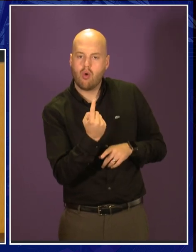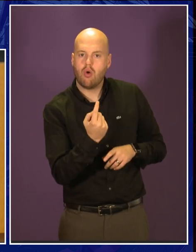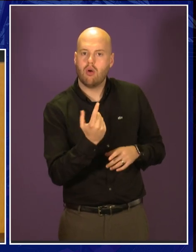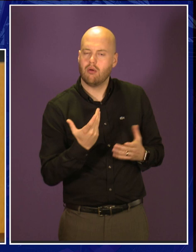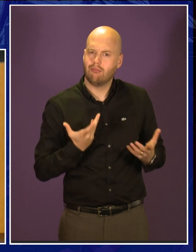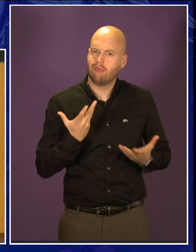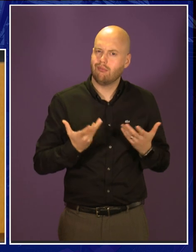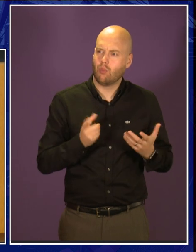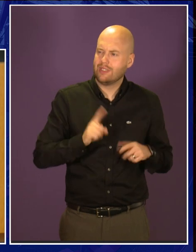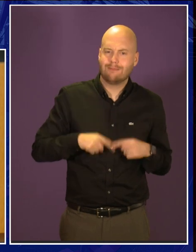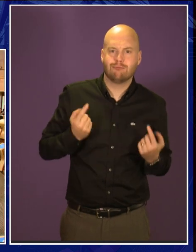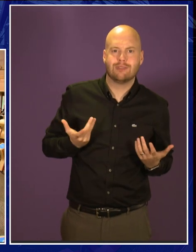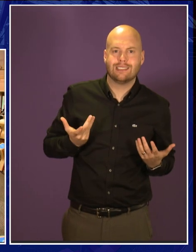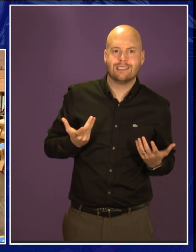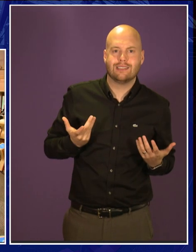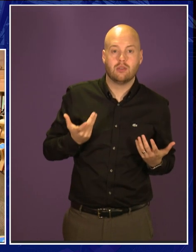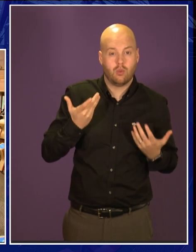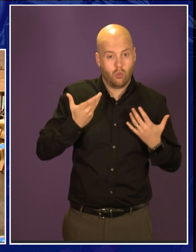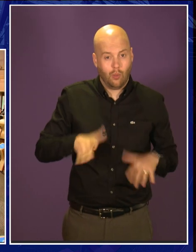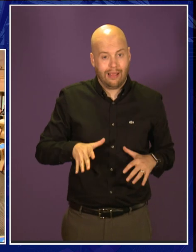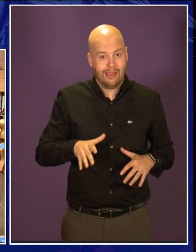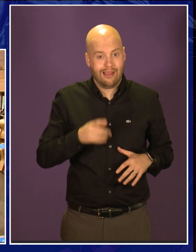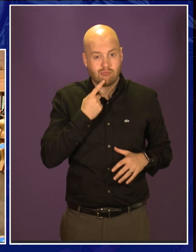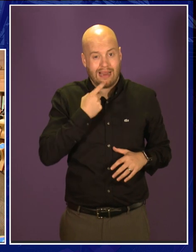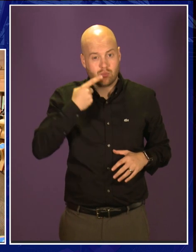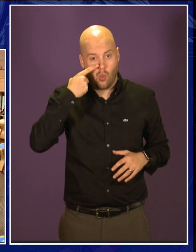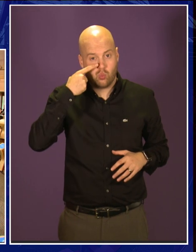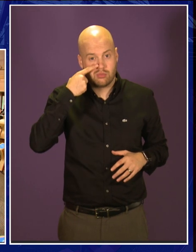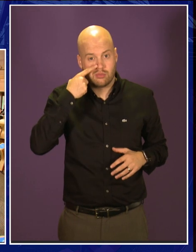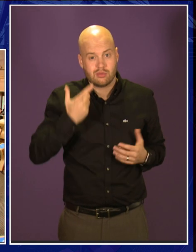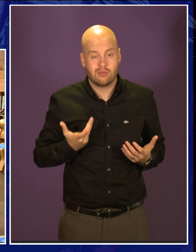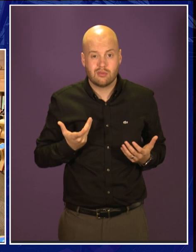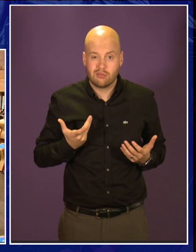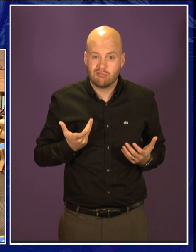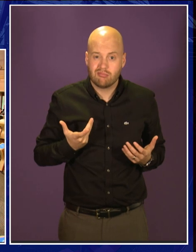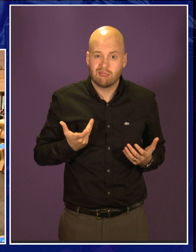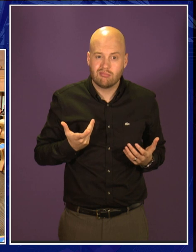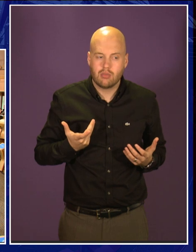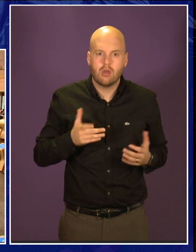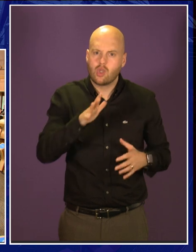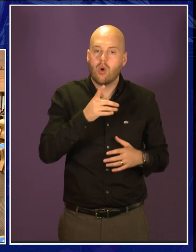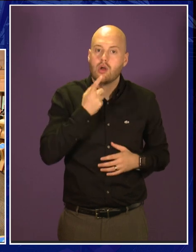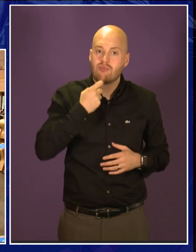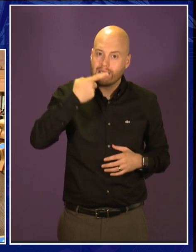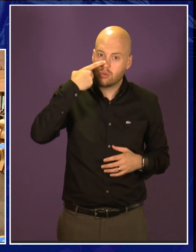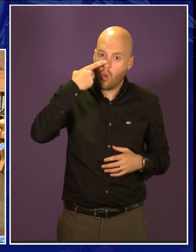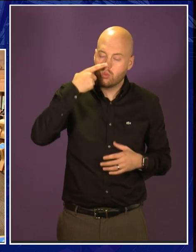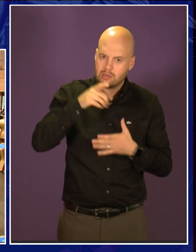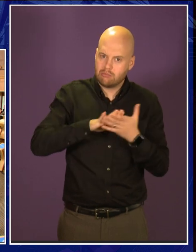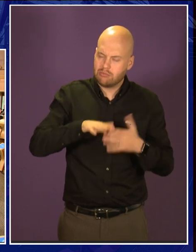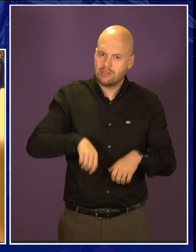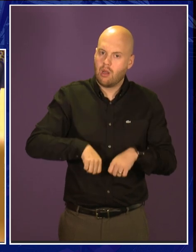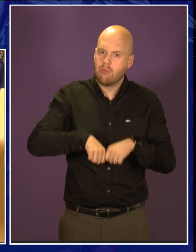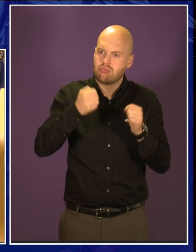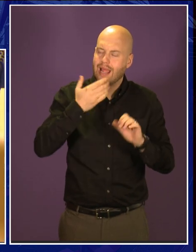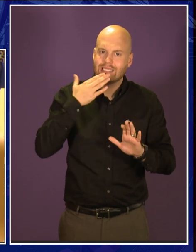different, I have the red nose. So the nose, it's a break the stereotype for the ladies